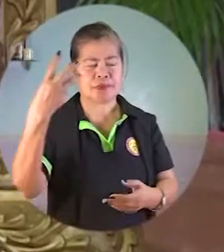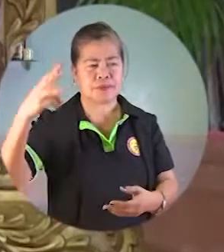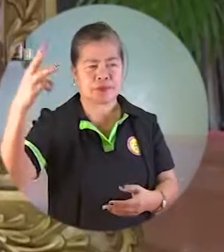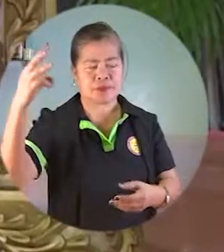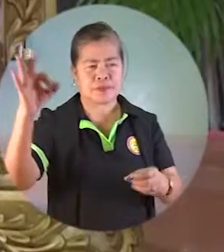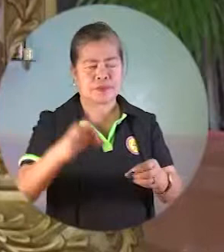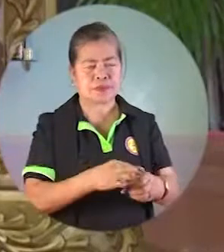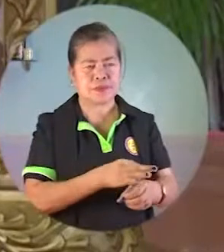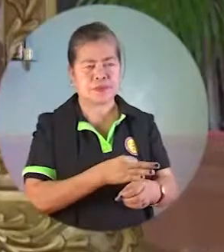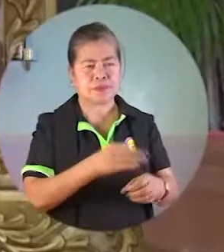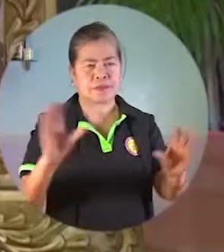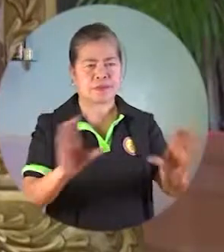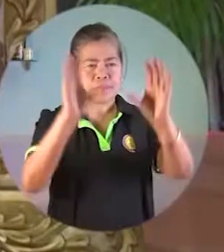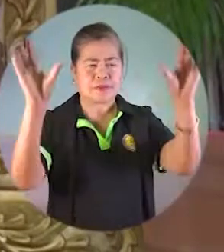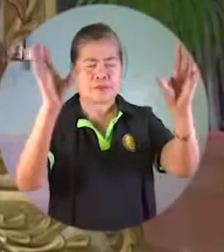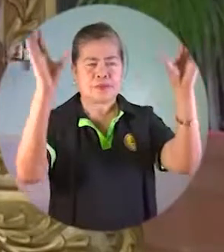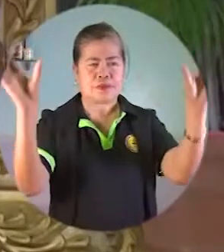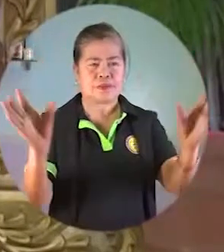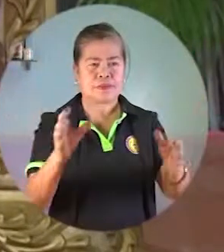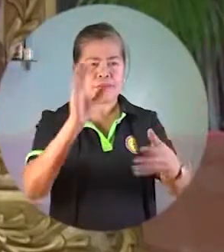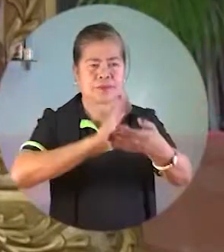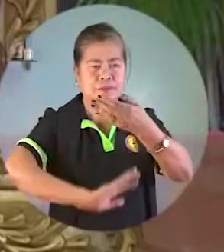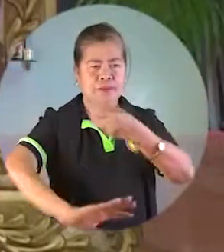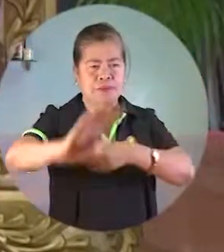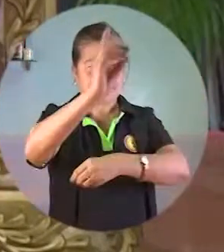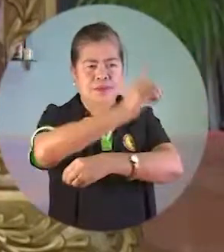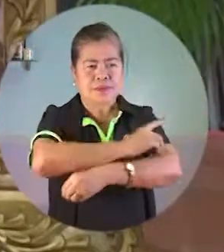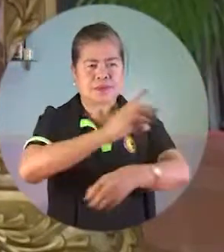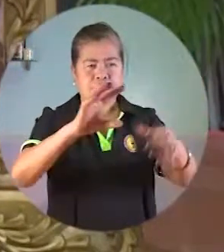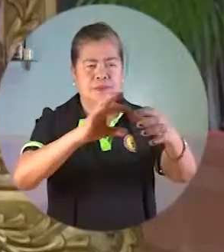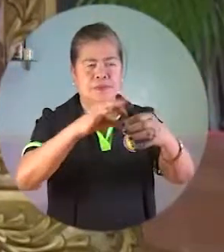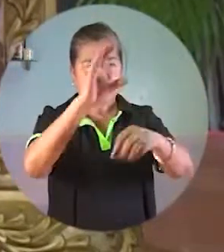is a wonderful celebration of the birthday of the Church.